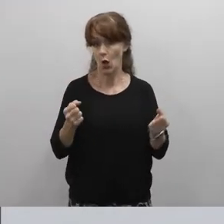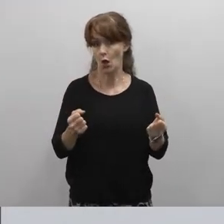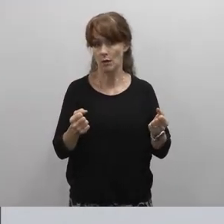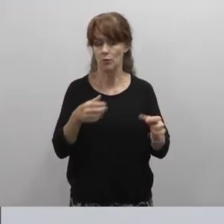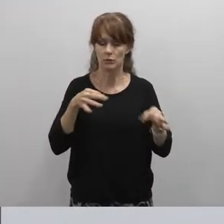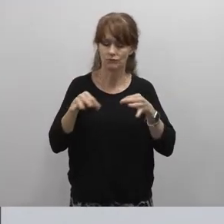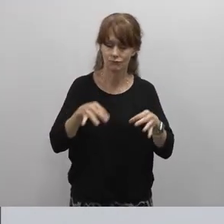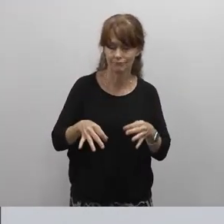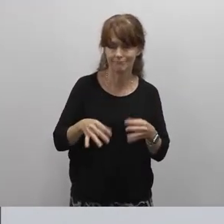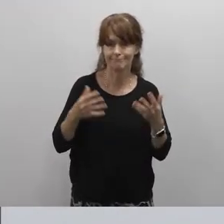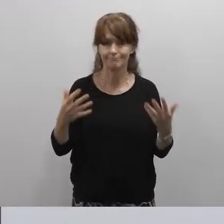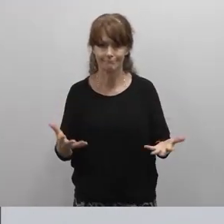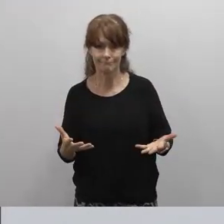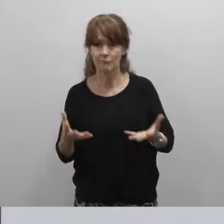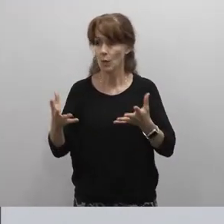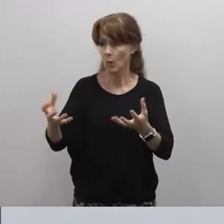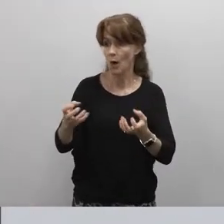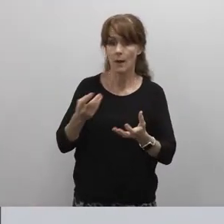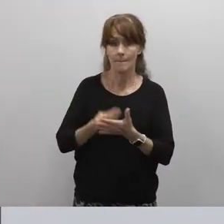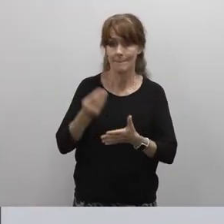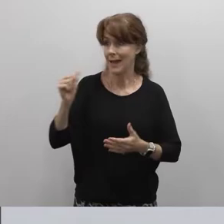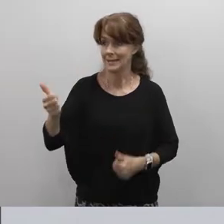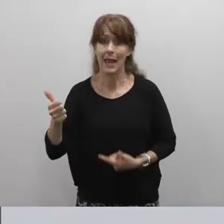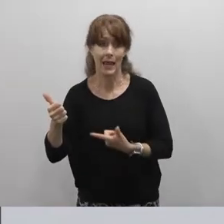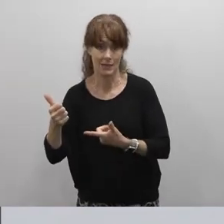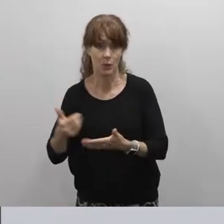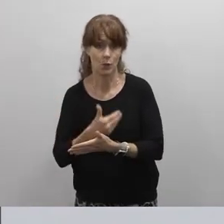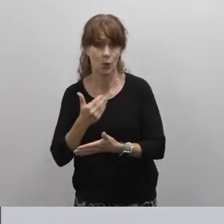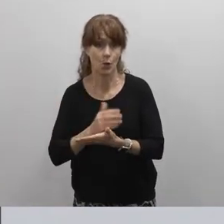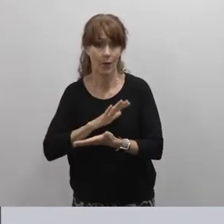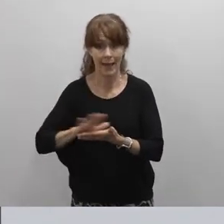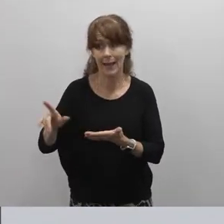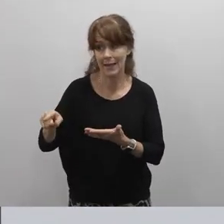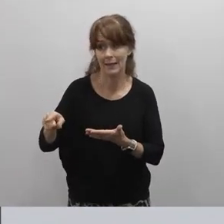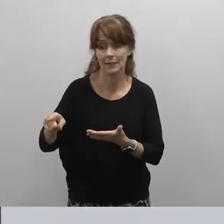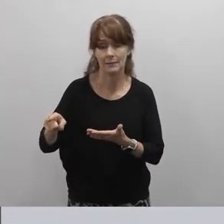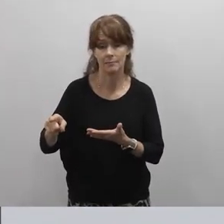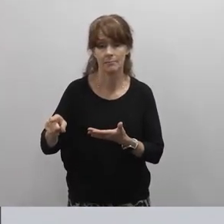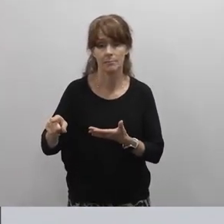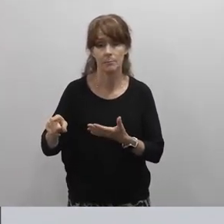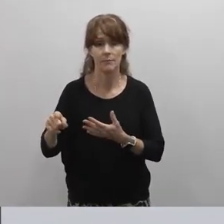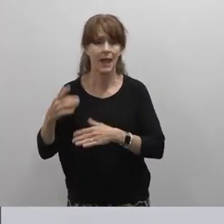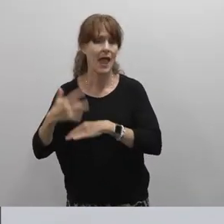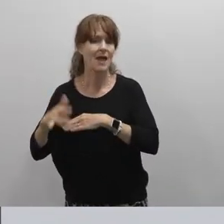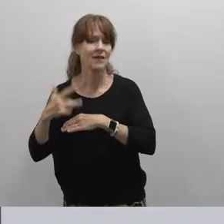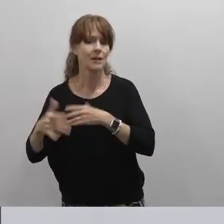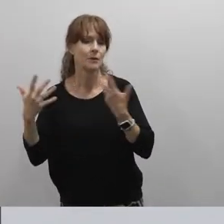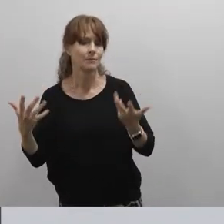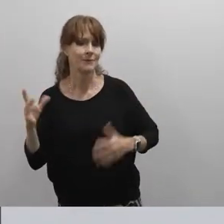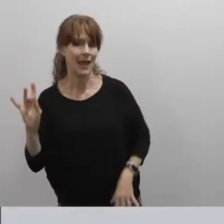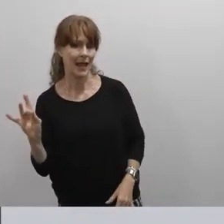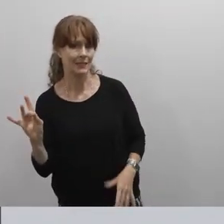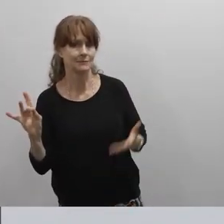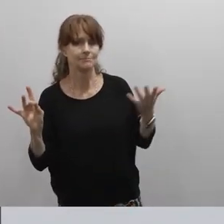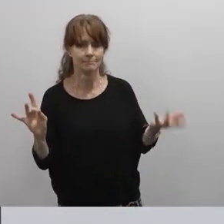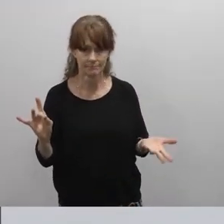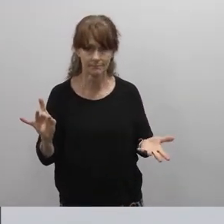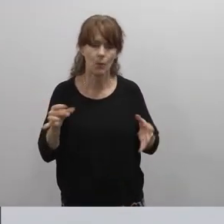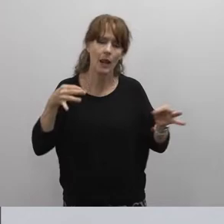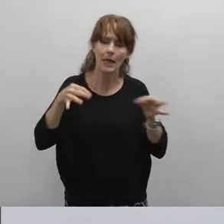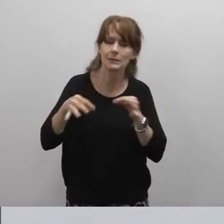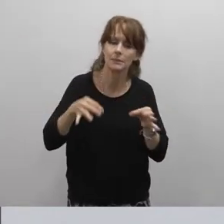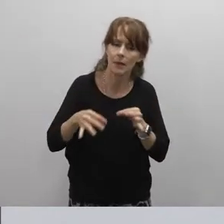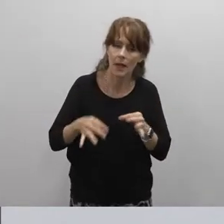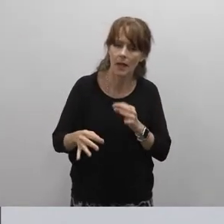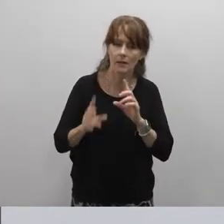to describe, look, we wanted to go out there and purchase 10 new vehicles that are clean energy. There was only 8 available. Right. So I think we'll have that